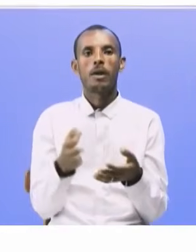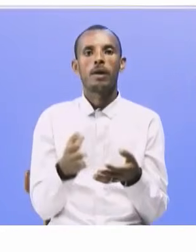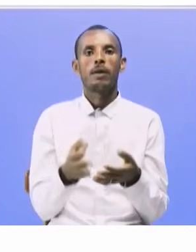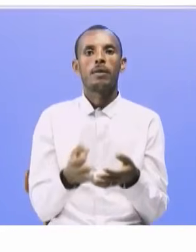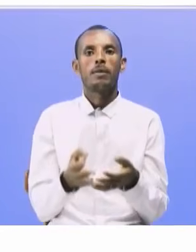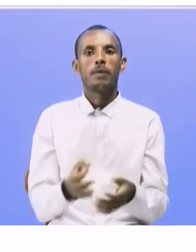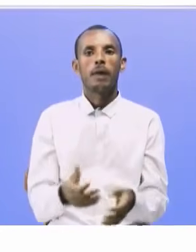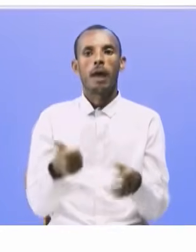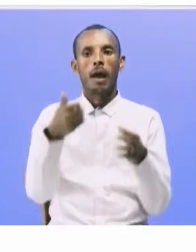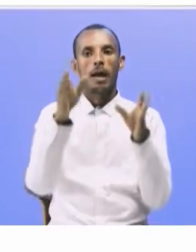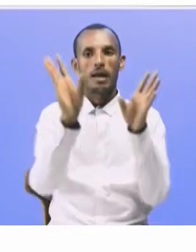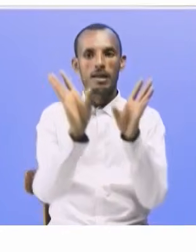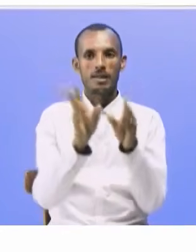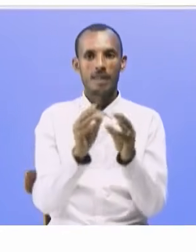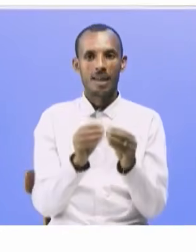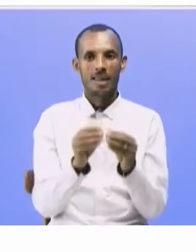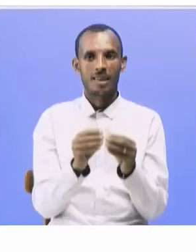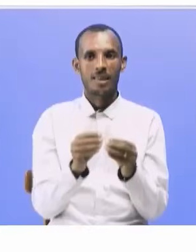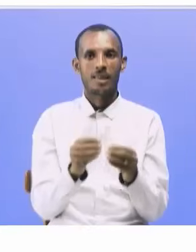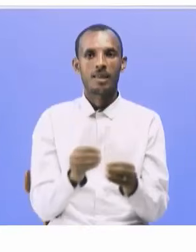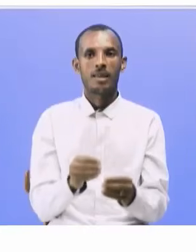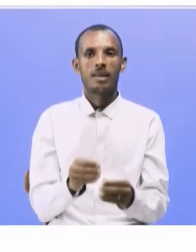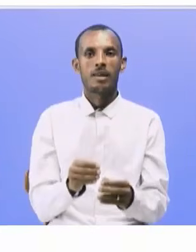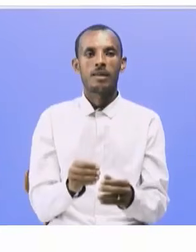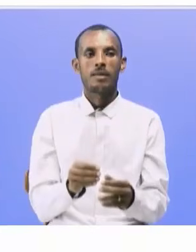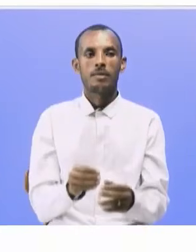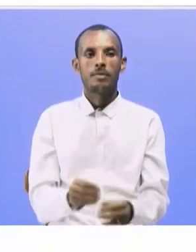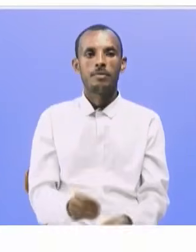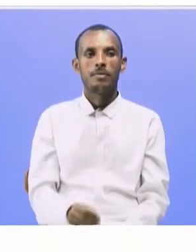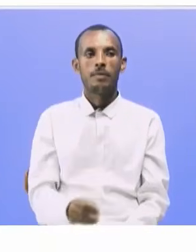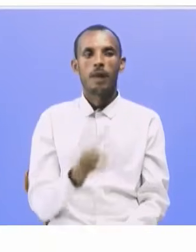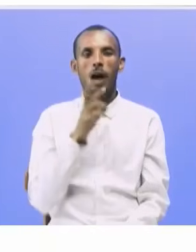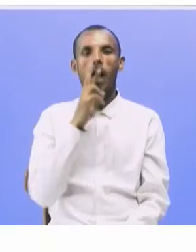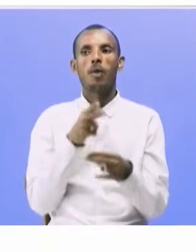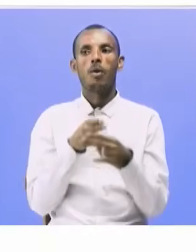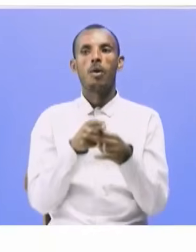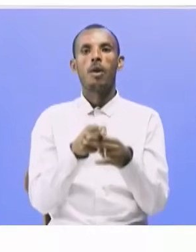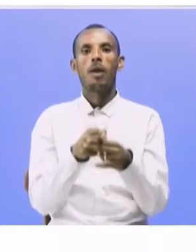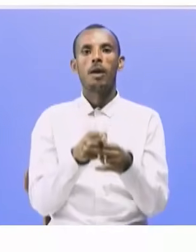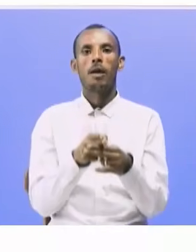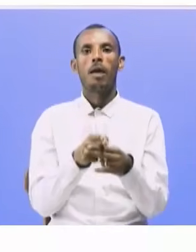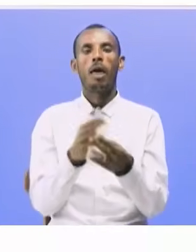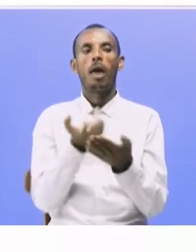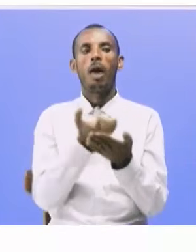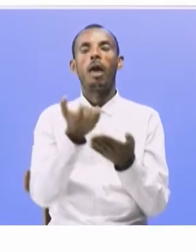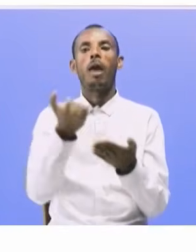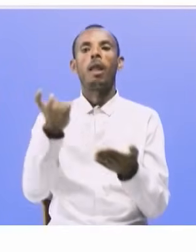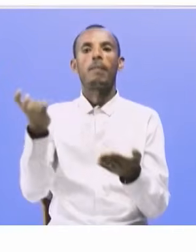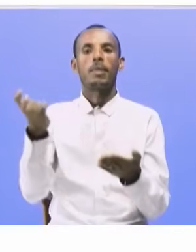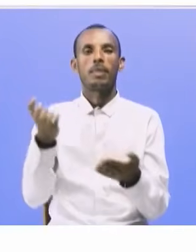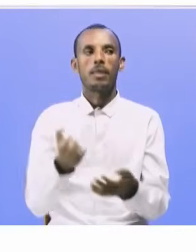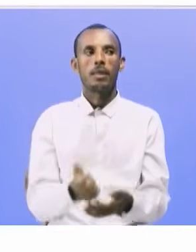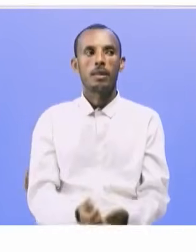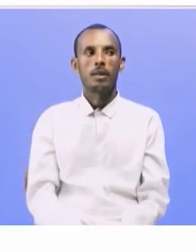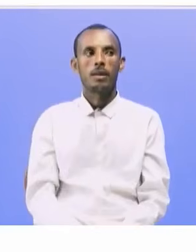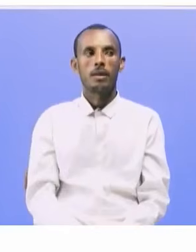of a set are called elements